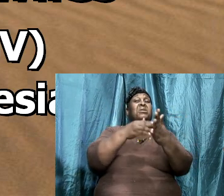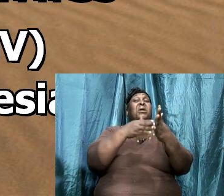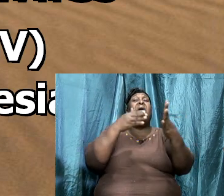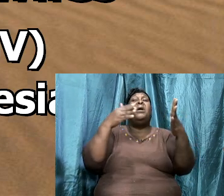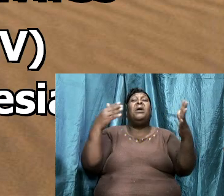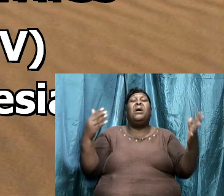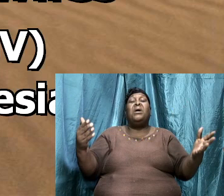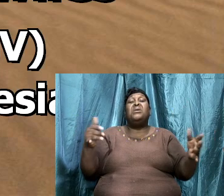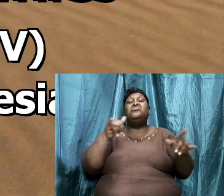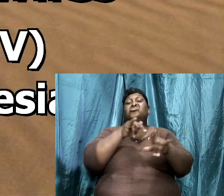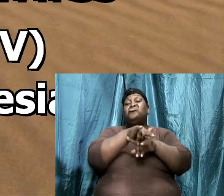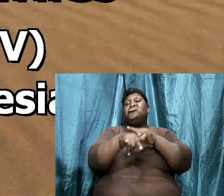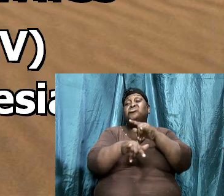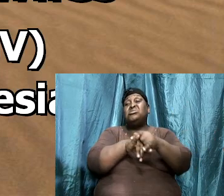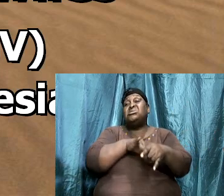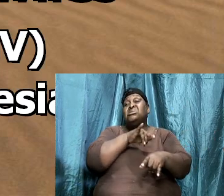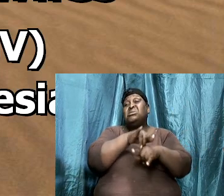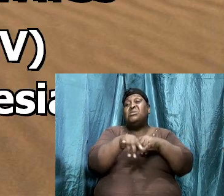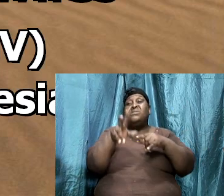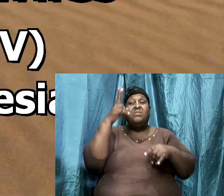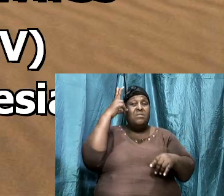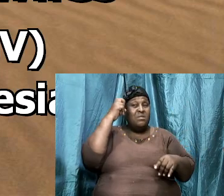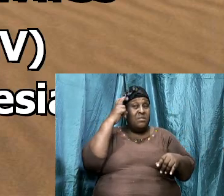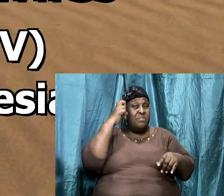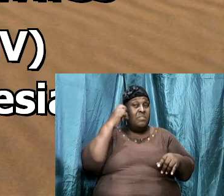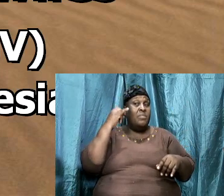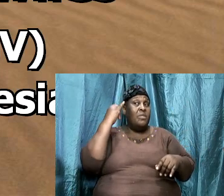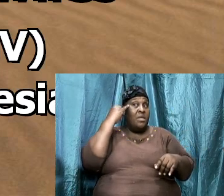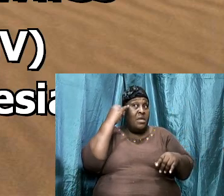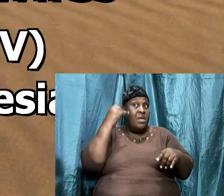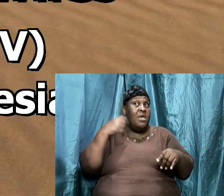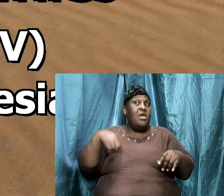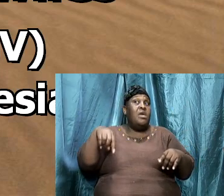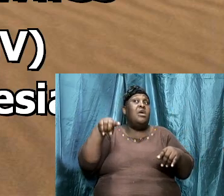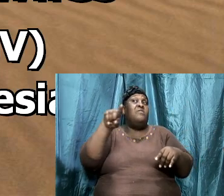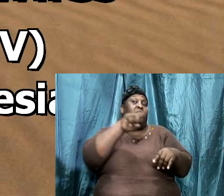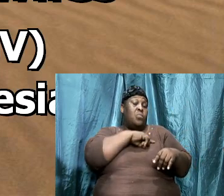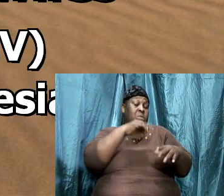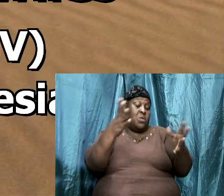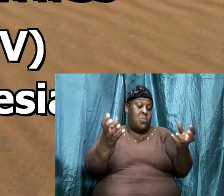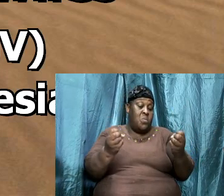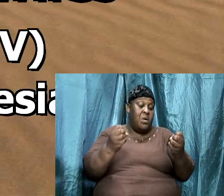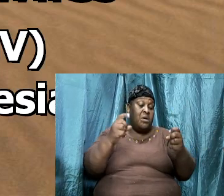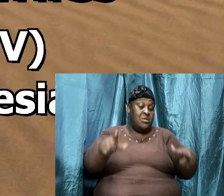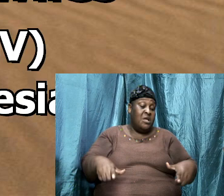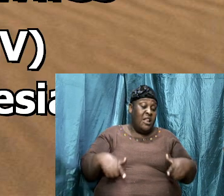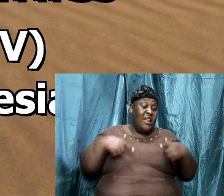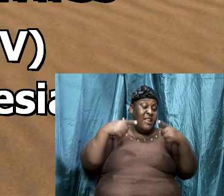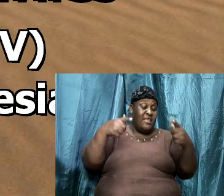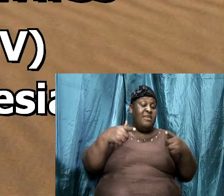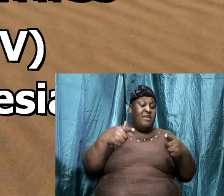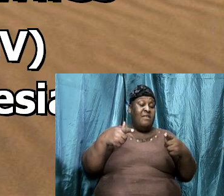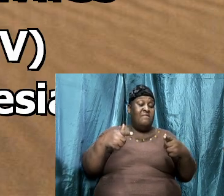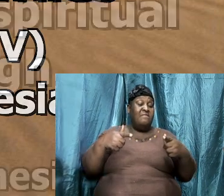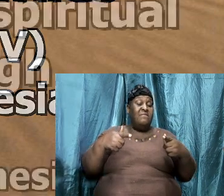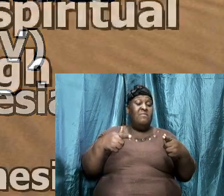Christ wants us to live, we have got to be able to stand against the wiles of the devil.